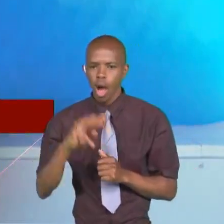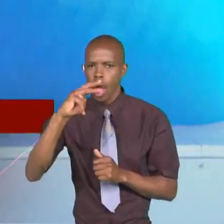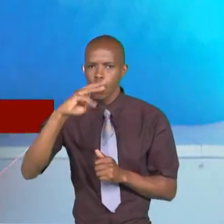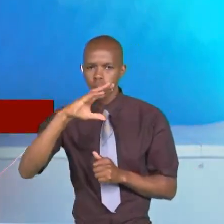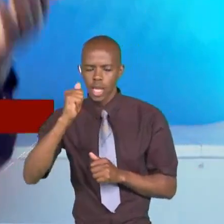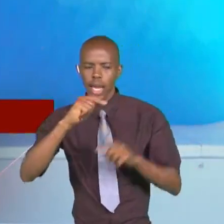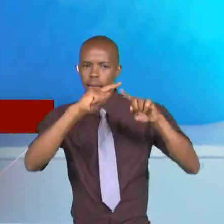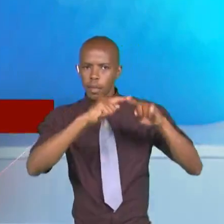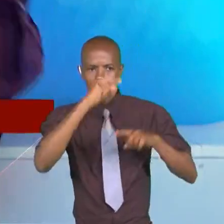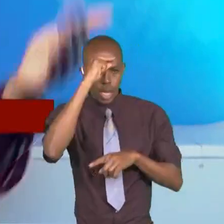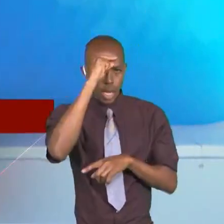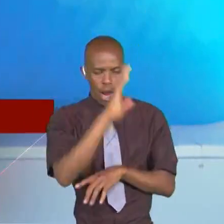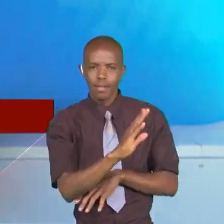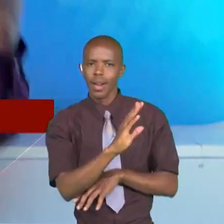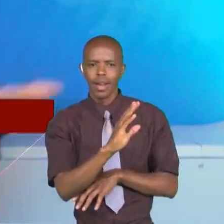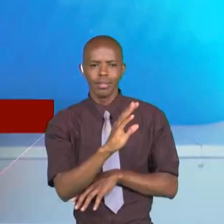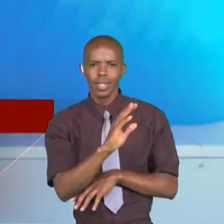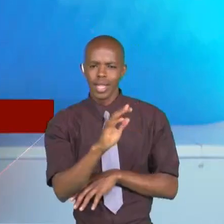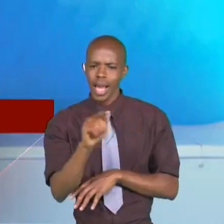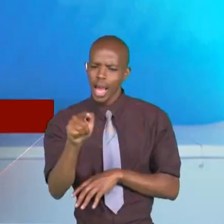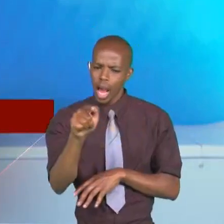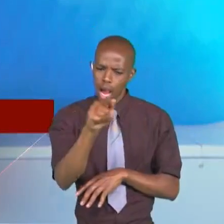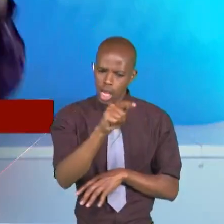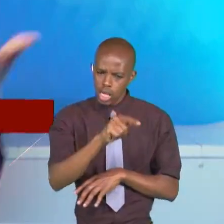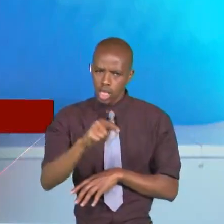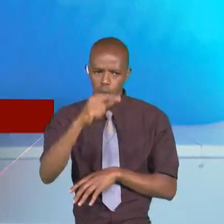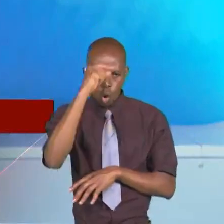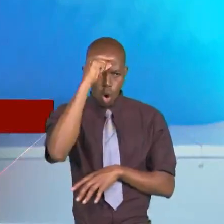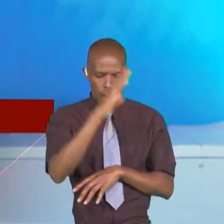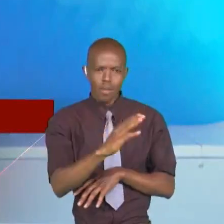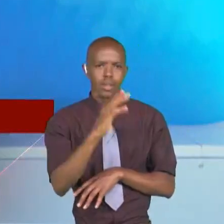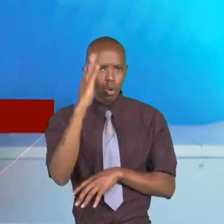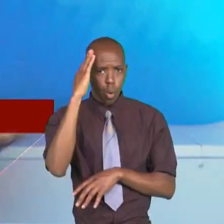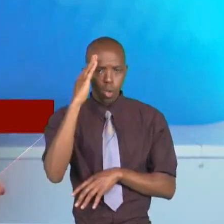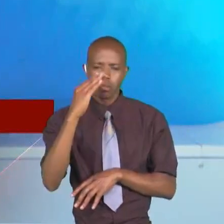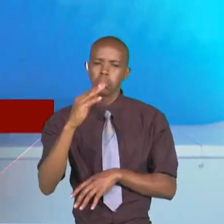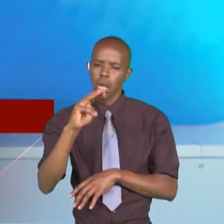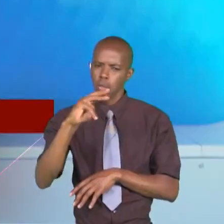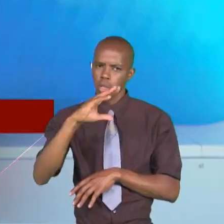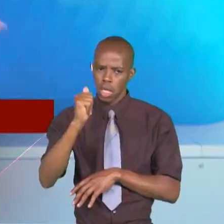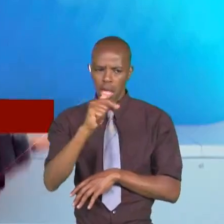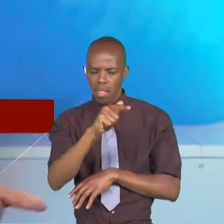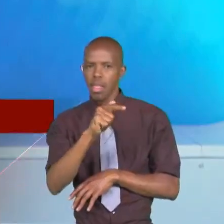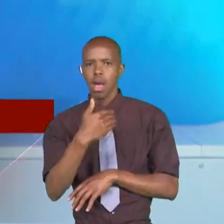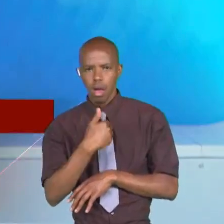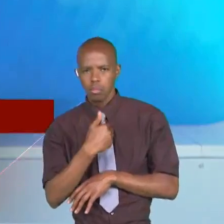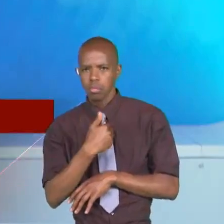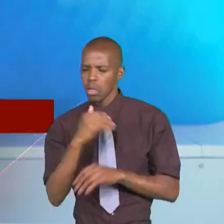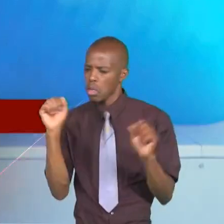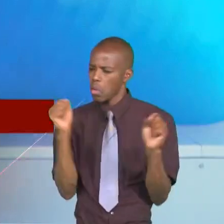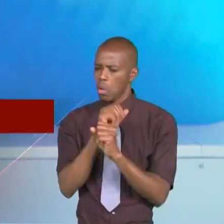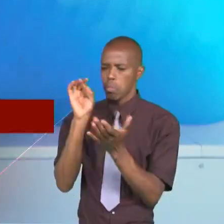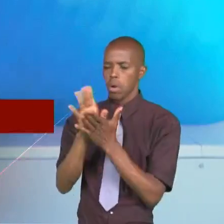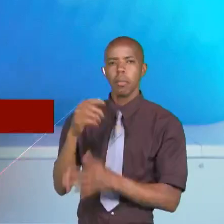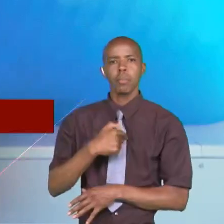for handouts. And so it's basically a whole cycle where a governor knows that if I have MCAs in my pocket, there's nowhere I'm going, you know, there's nothing that you can do to me. So I